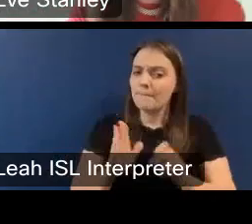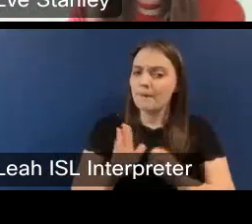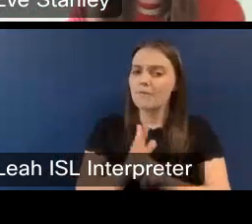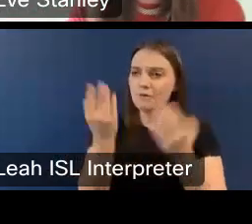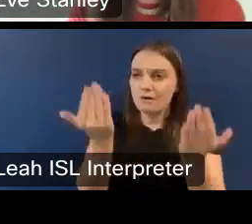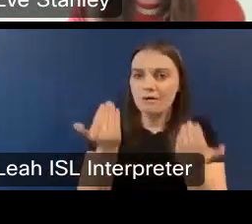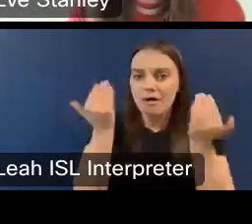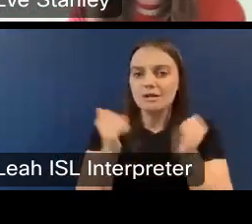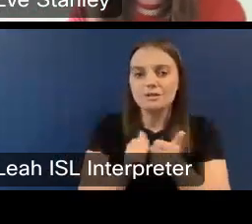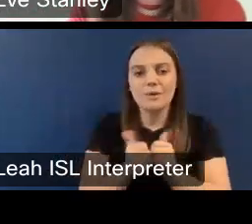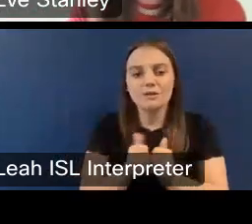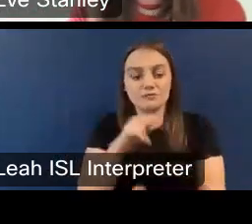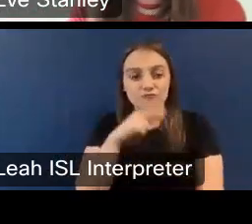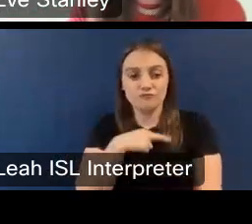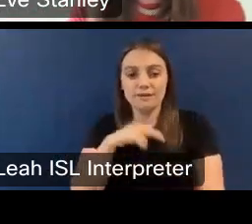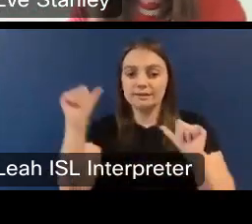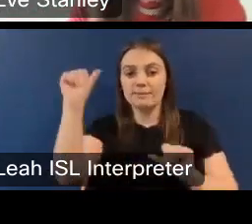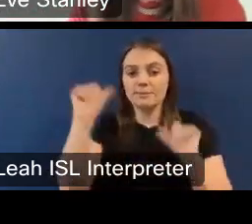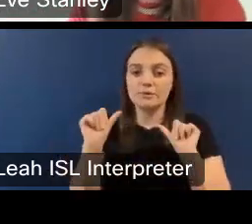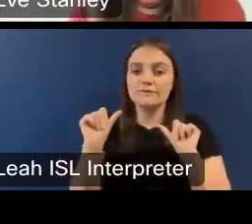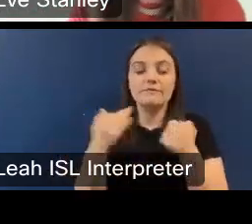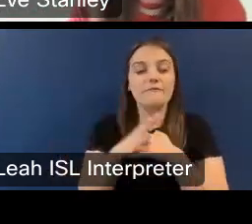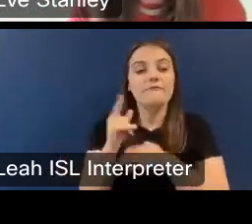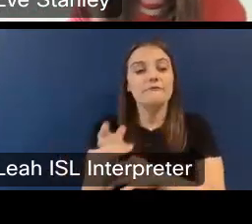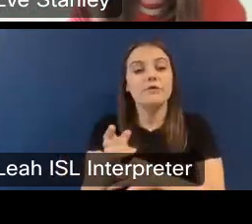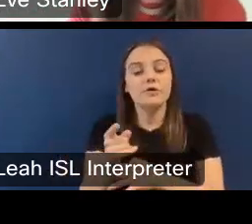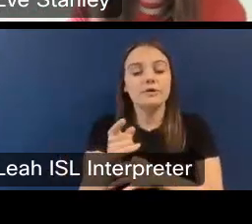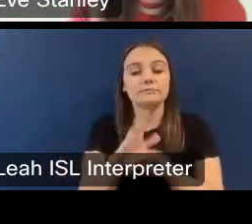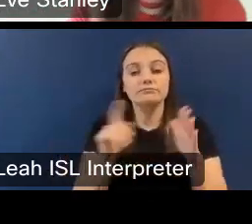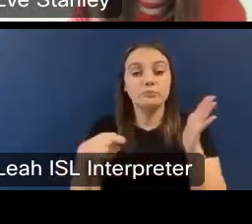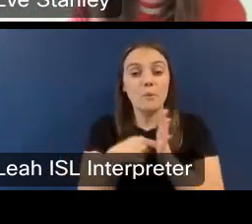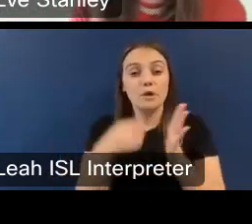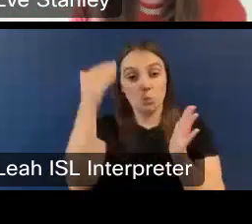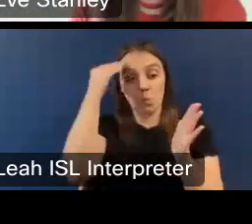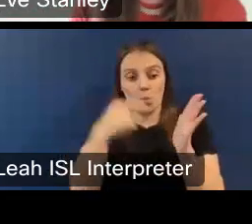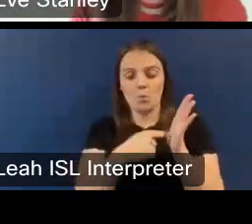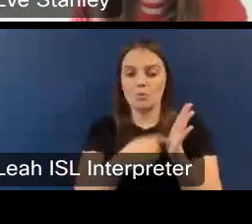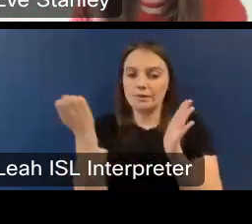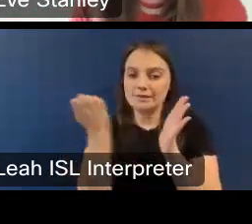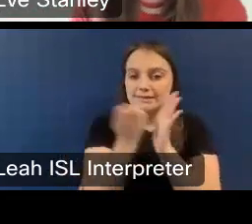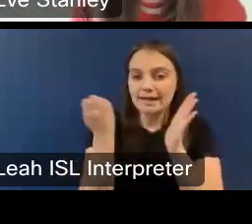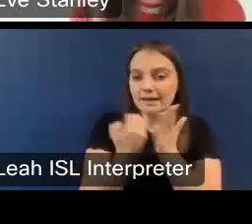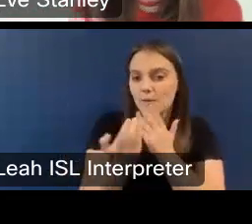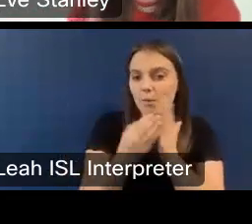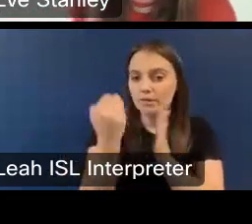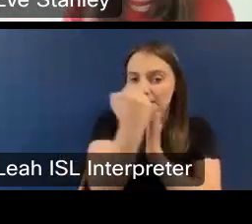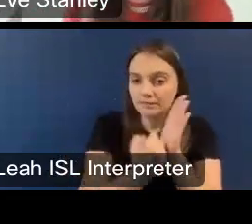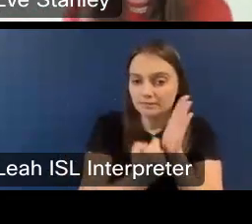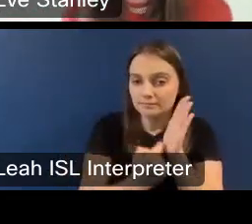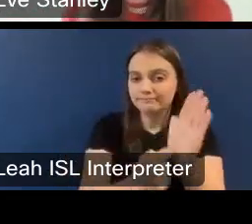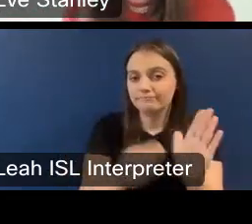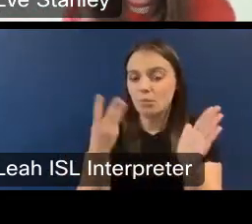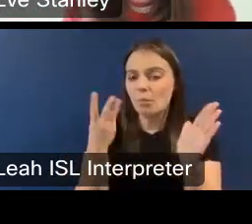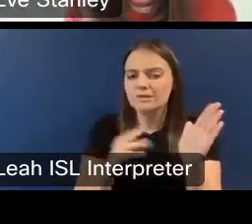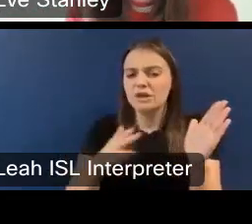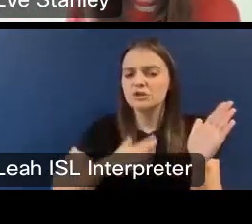a brief for the project totally, for them to know exactly what women wanted when it came to this. And I don't just mean women, I